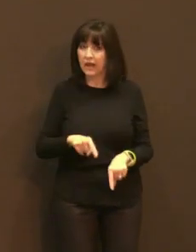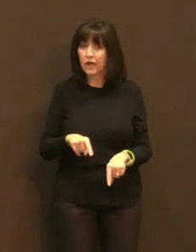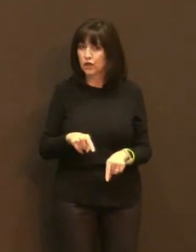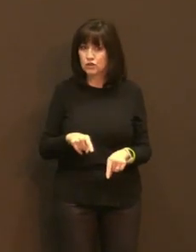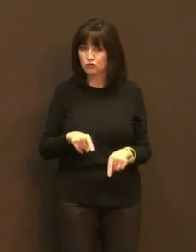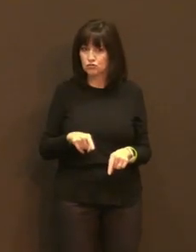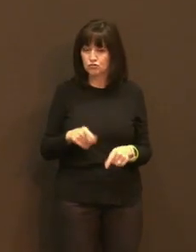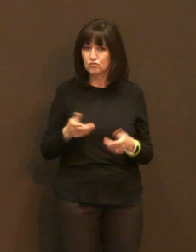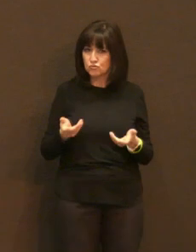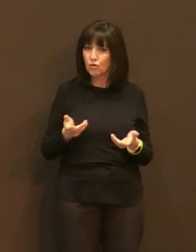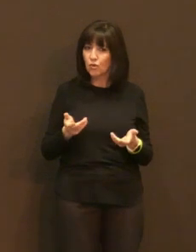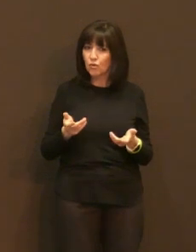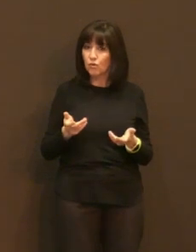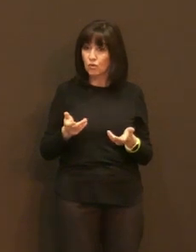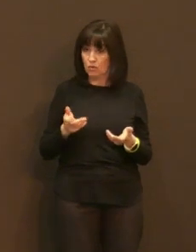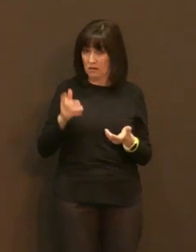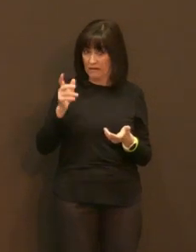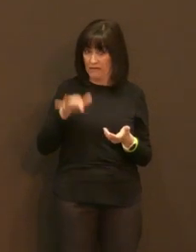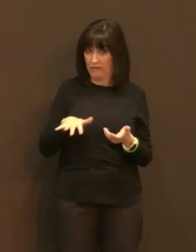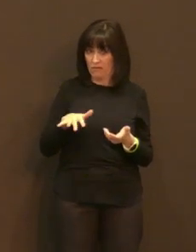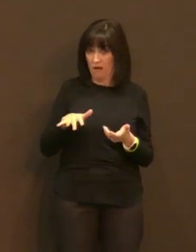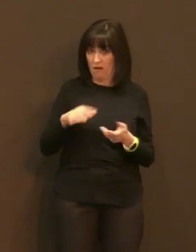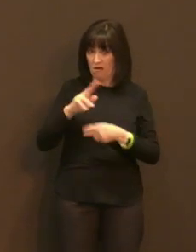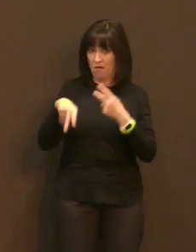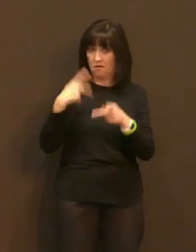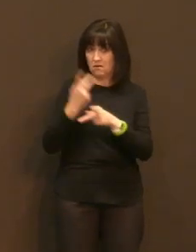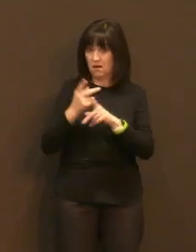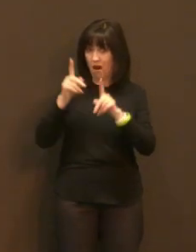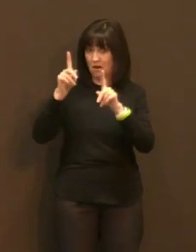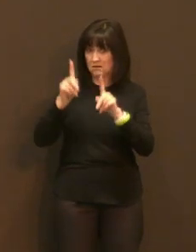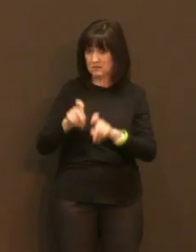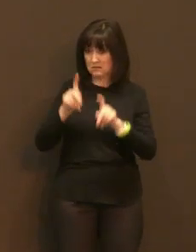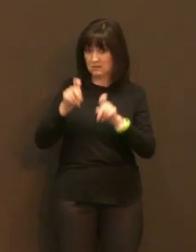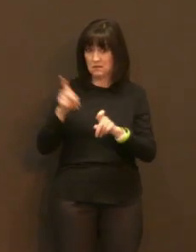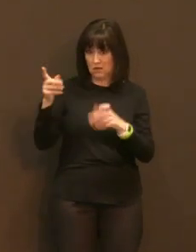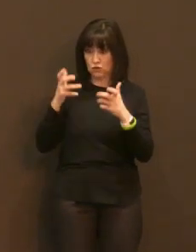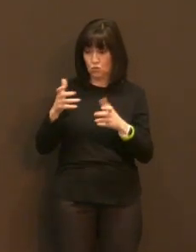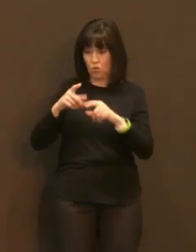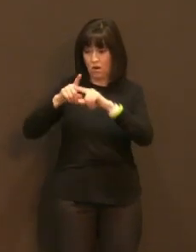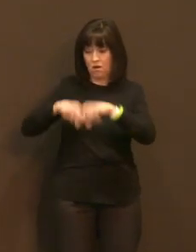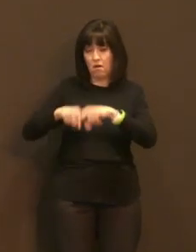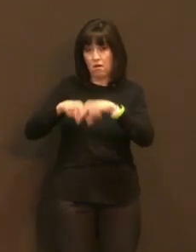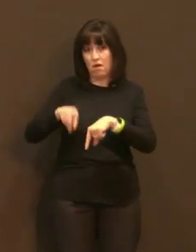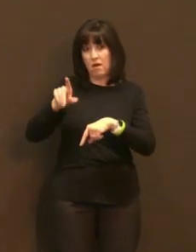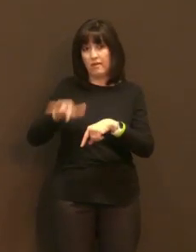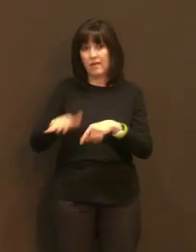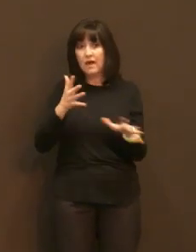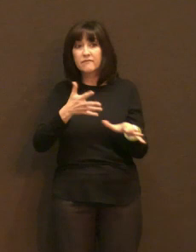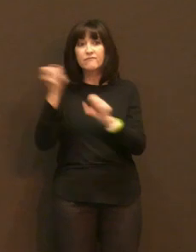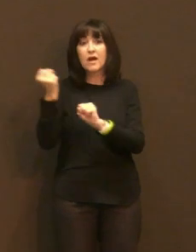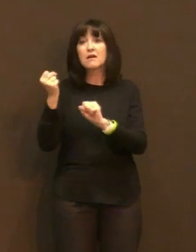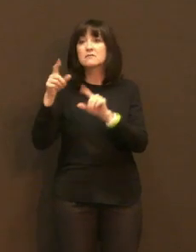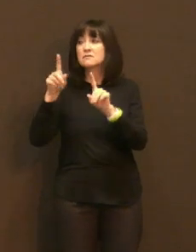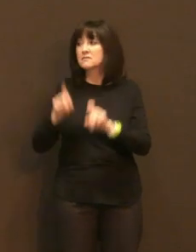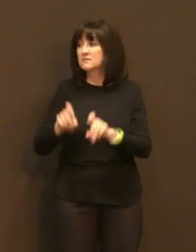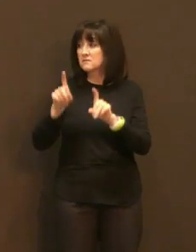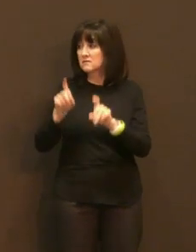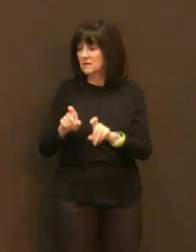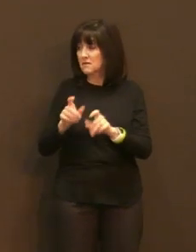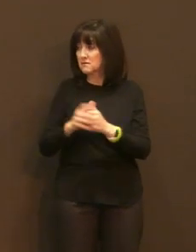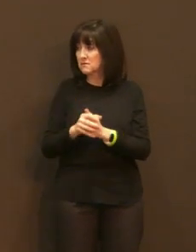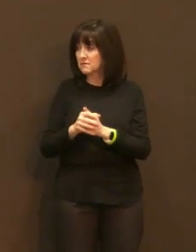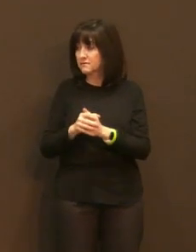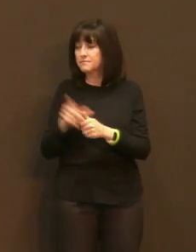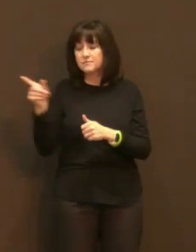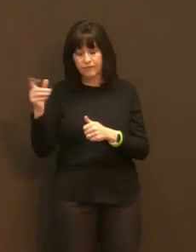phase 1 ideas. Is that a test that we really are comfortable relying upon to reopen society? Yes, so there's